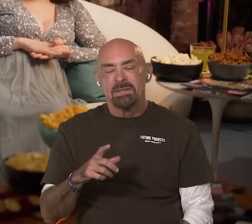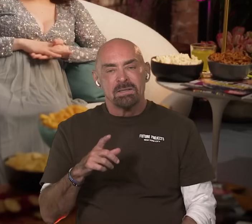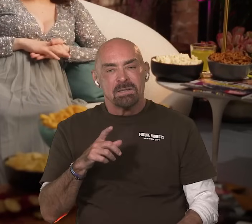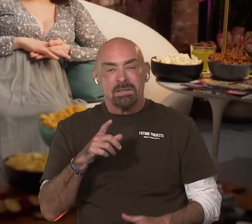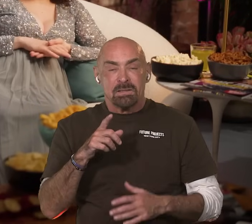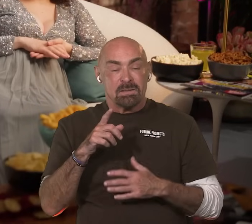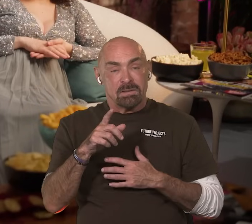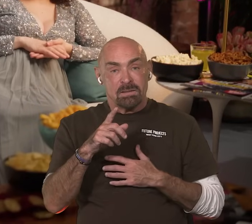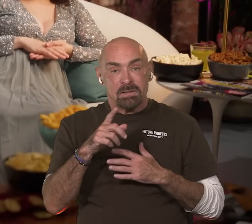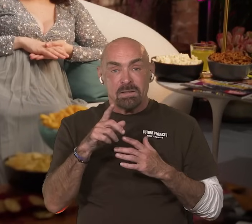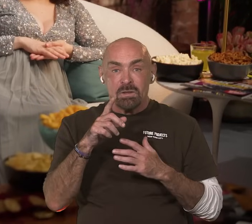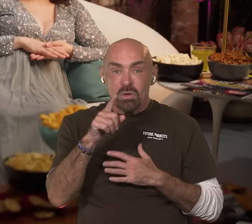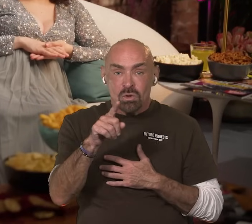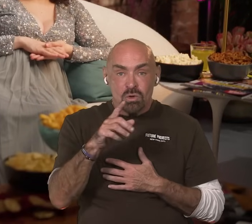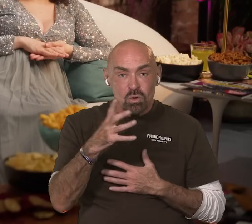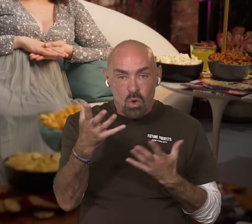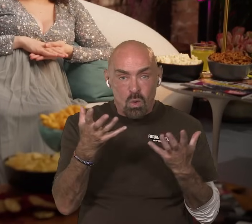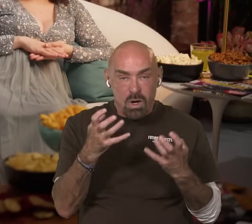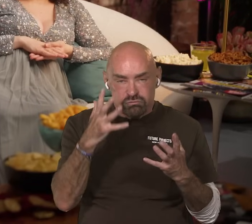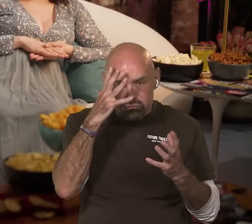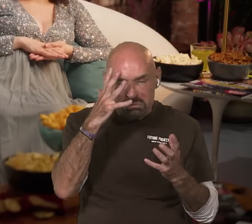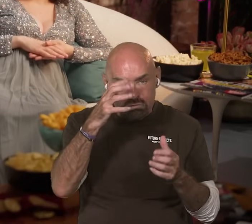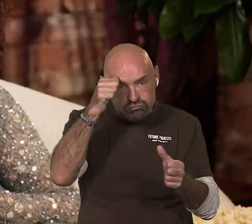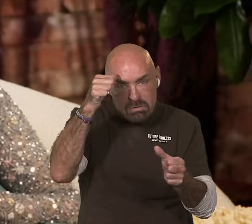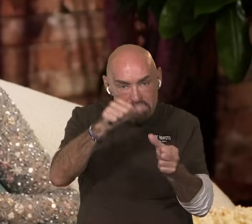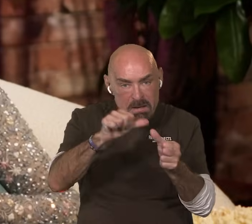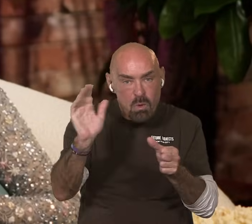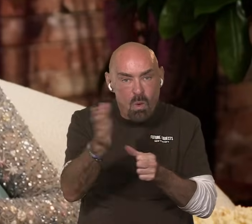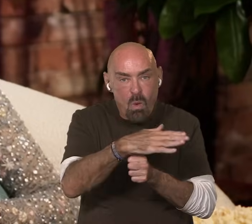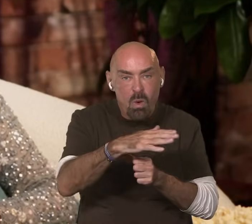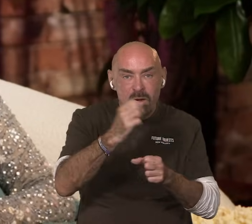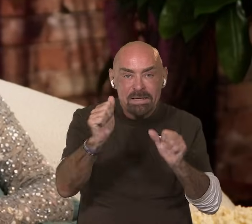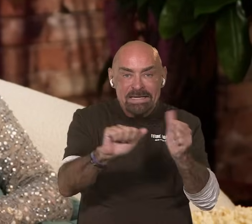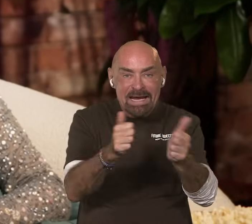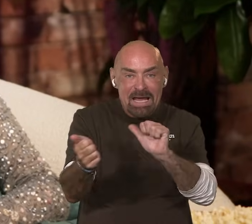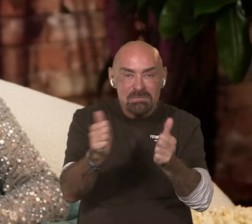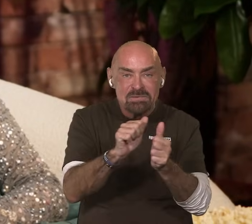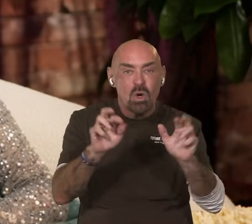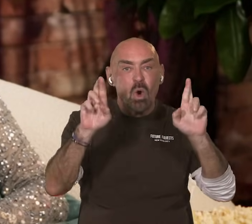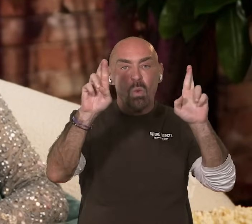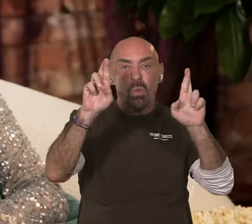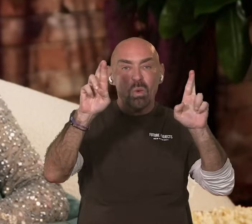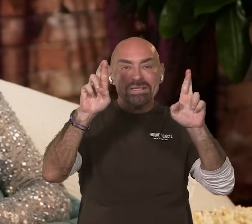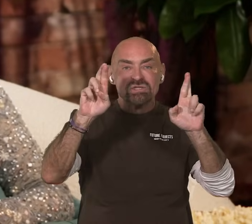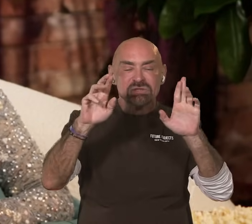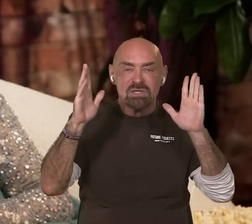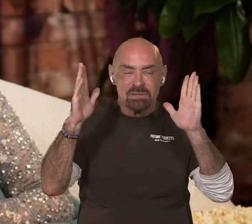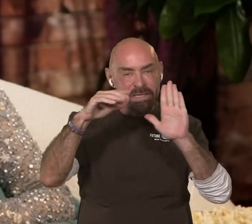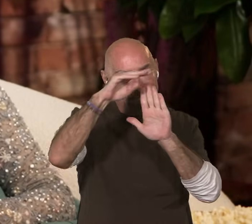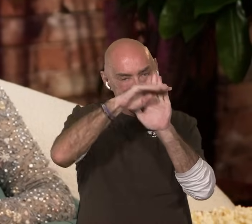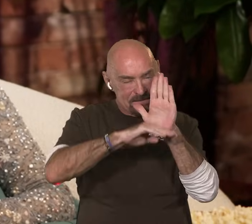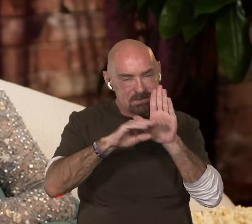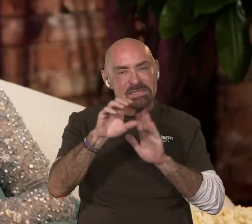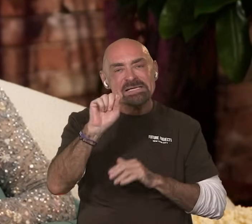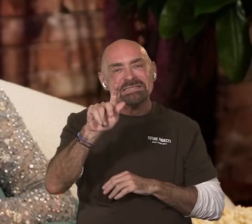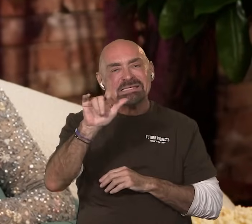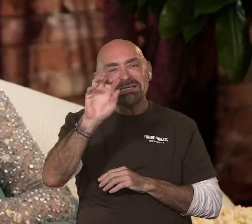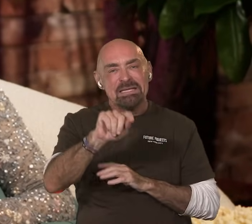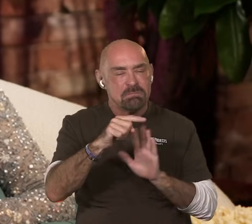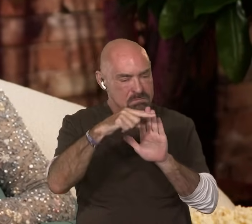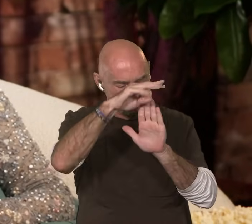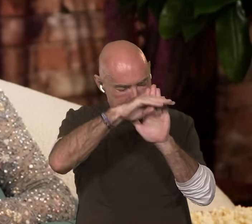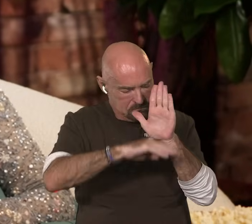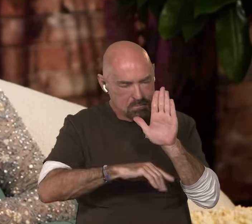Wish you could keep track of all the games you're seeing on the PC Gaming Show? Well, that's exactly what wishlists are for. The PC Gaming Show Steam page